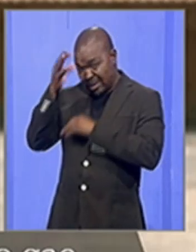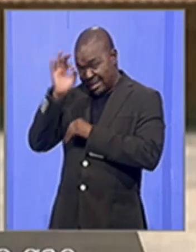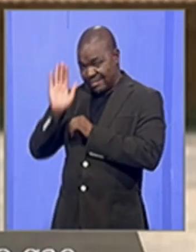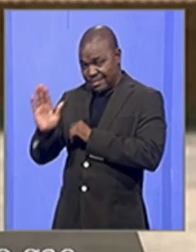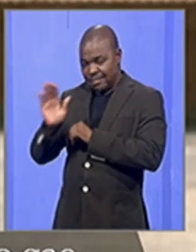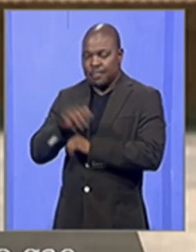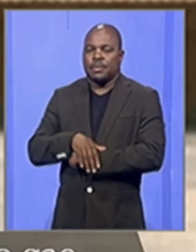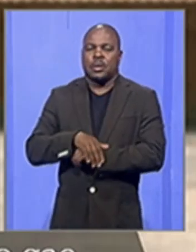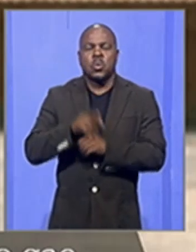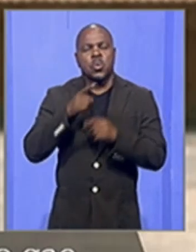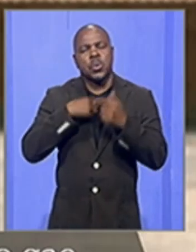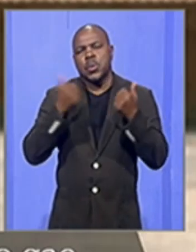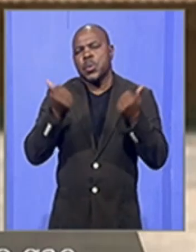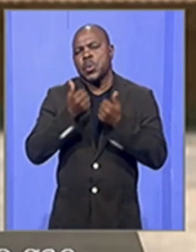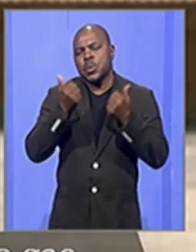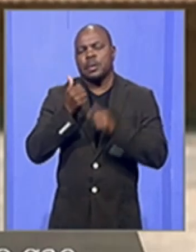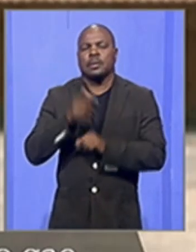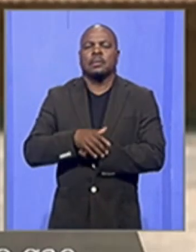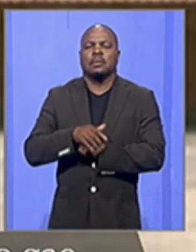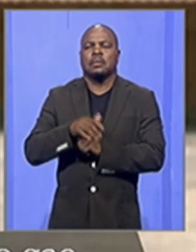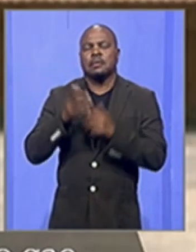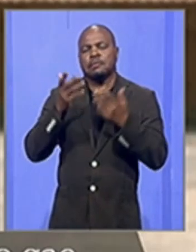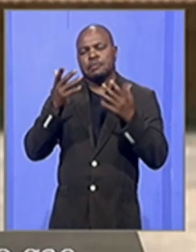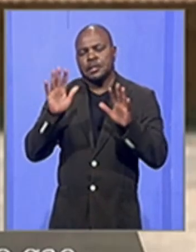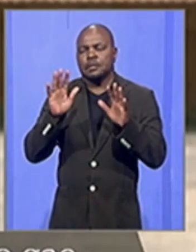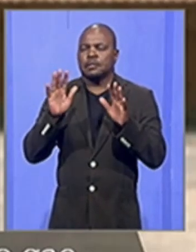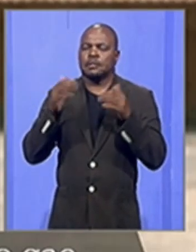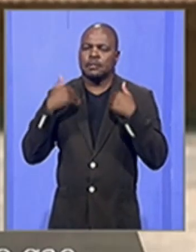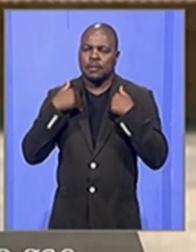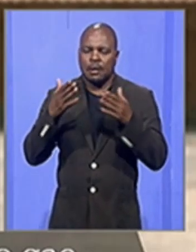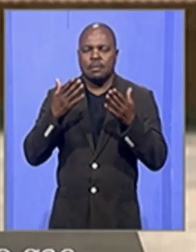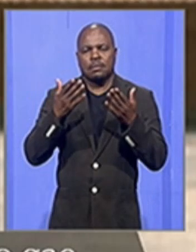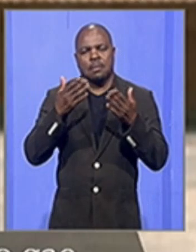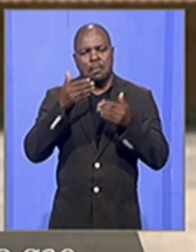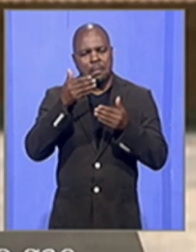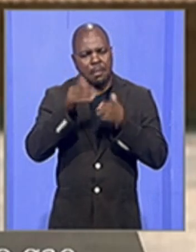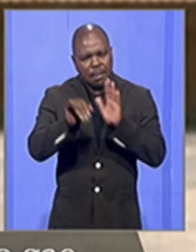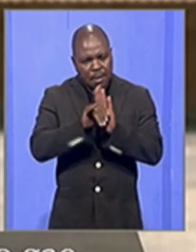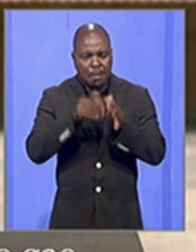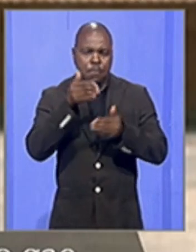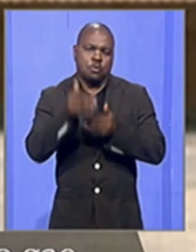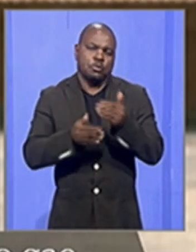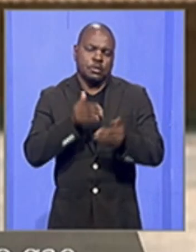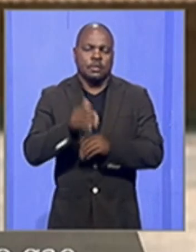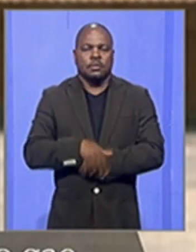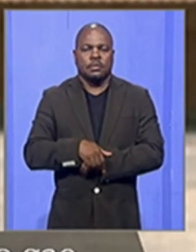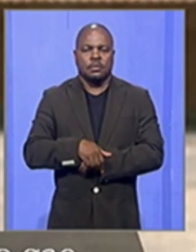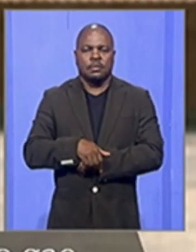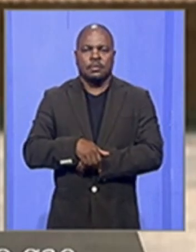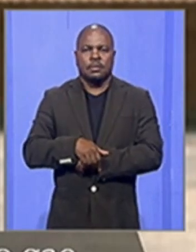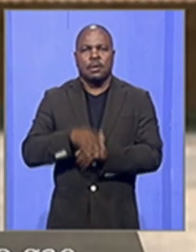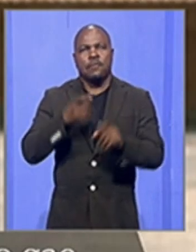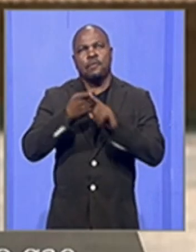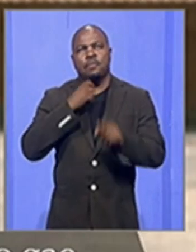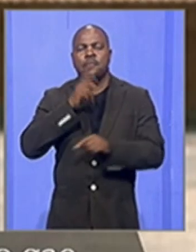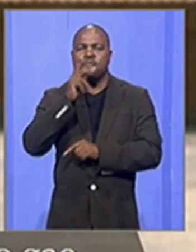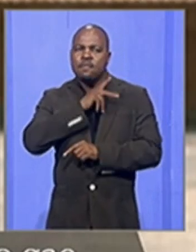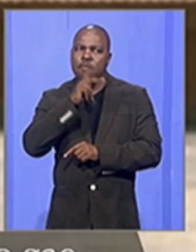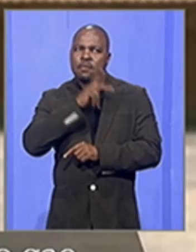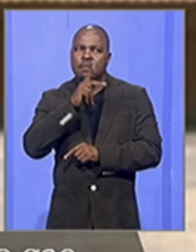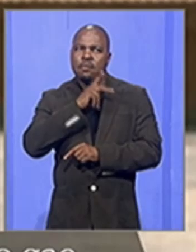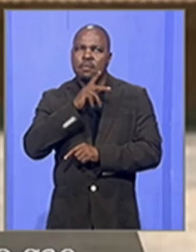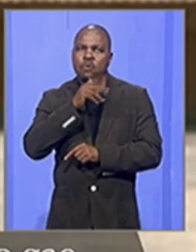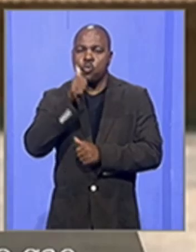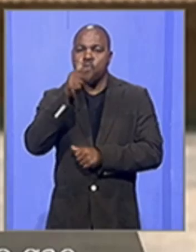government, we've already started the process of identification. Since a Friday, on a